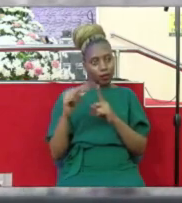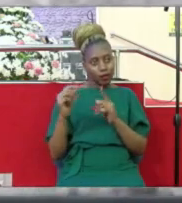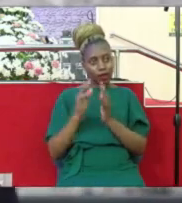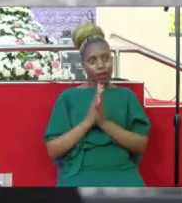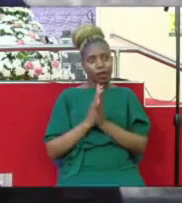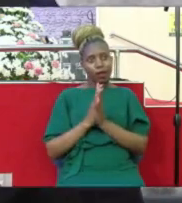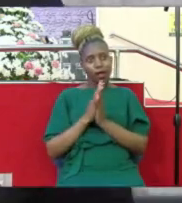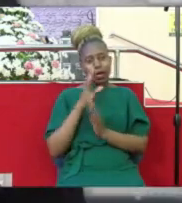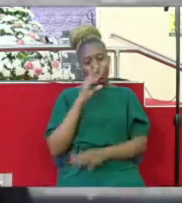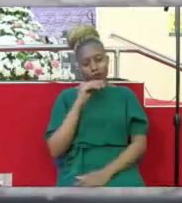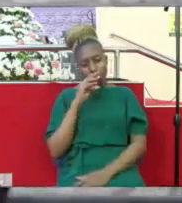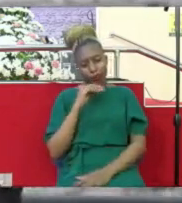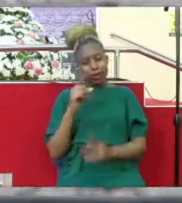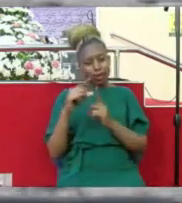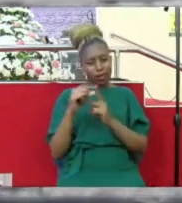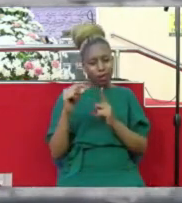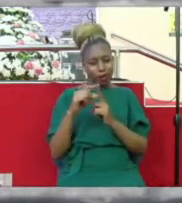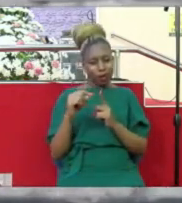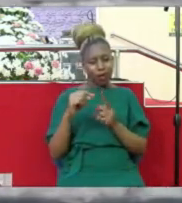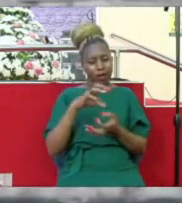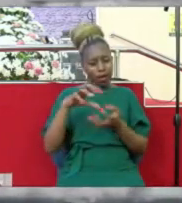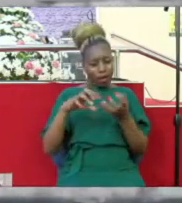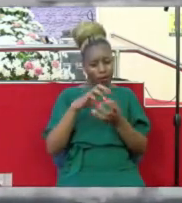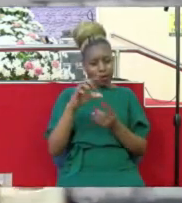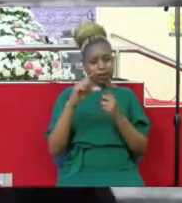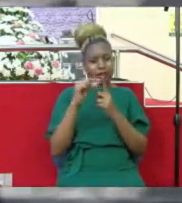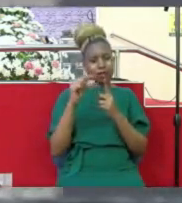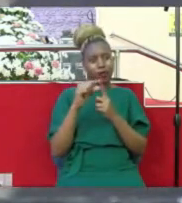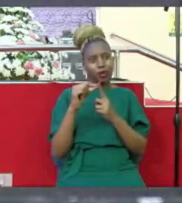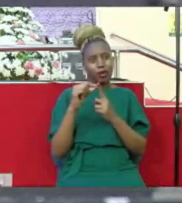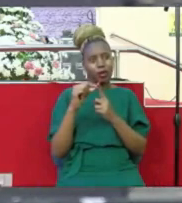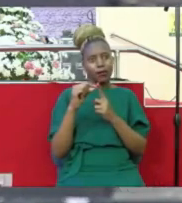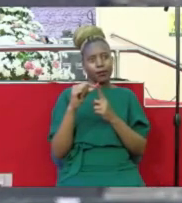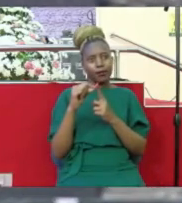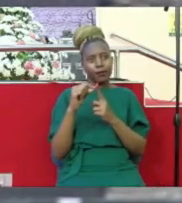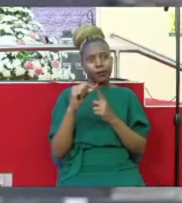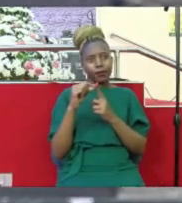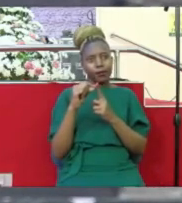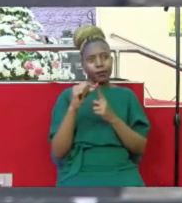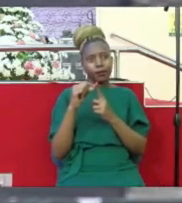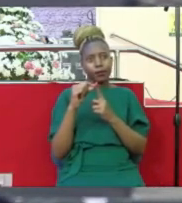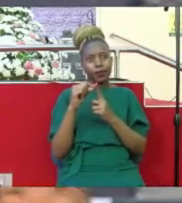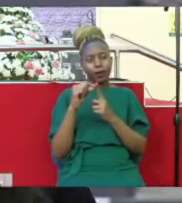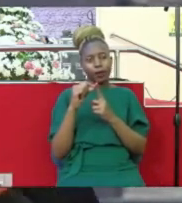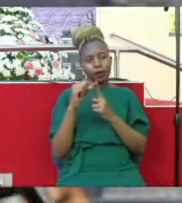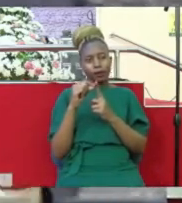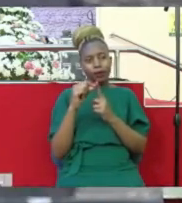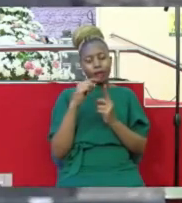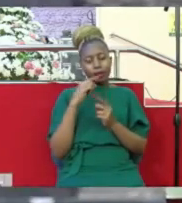word and I'm gonna mix that word, and then I'm gonna watch God make that word